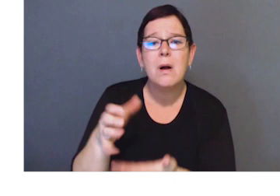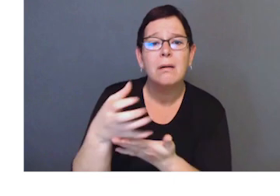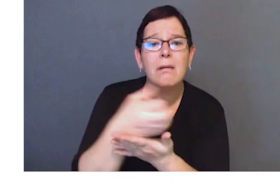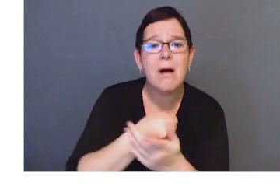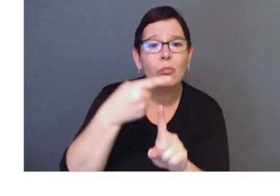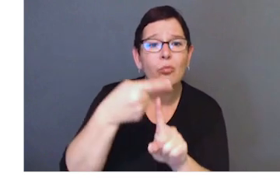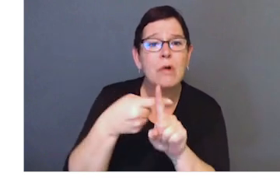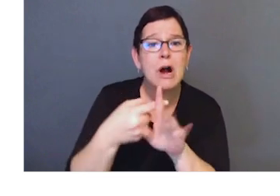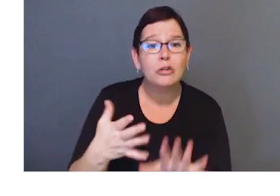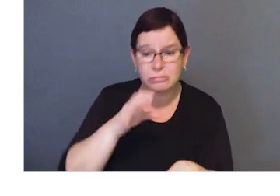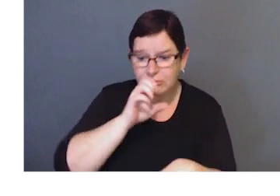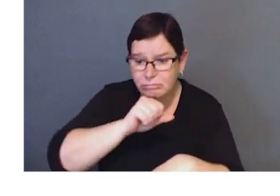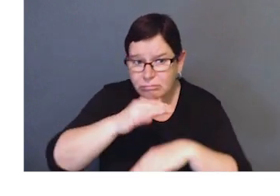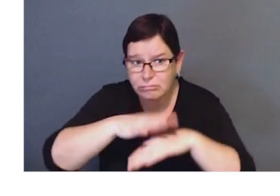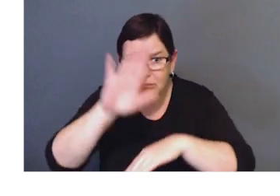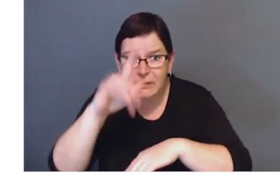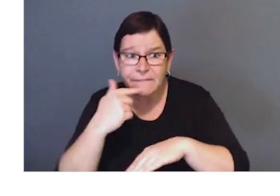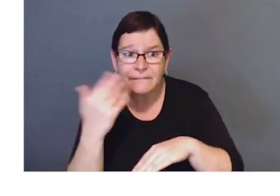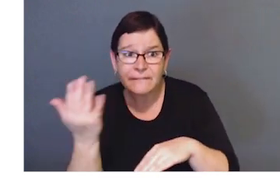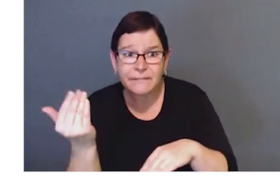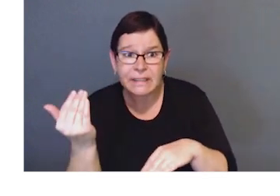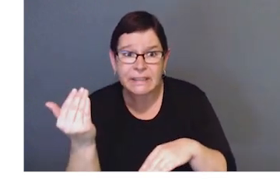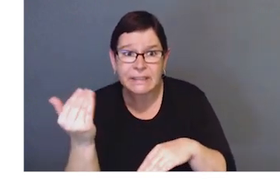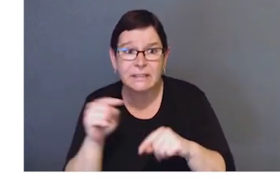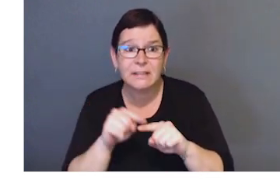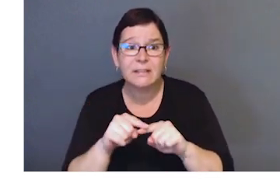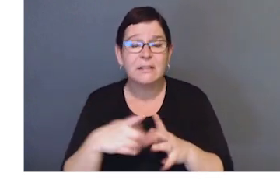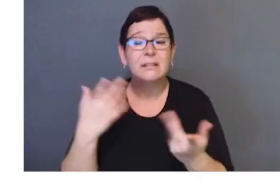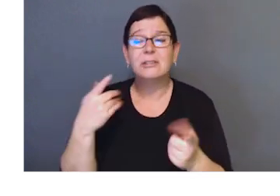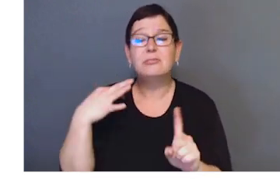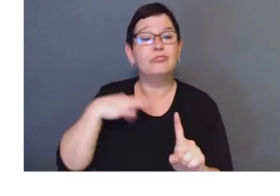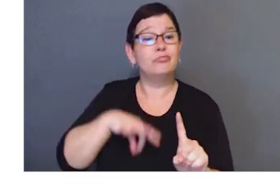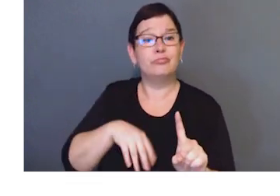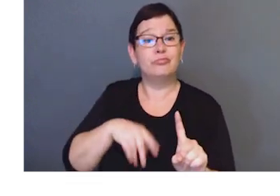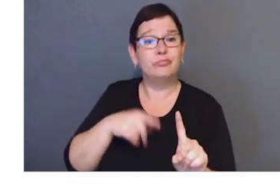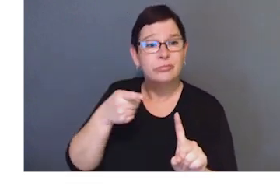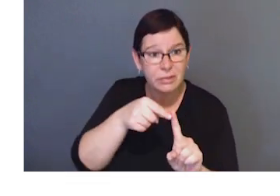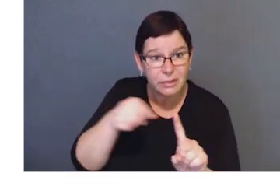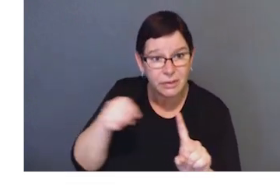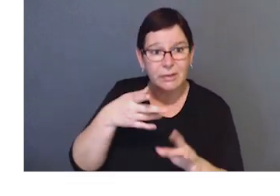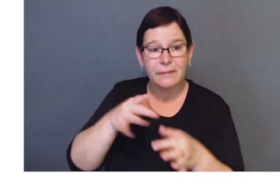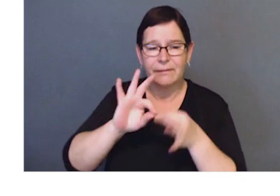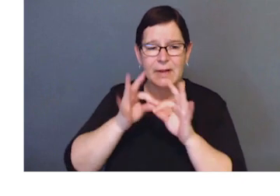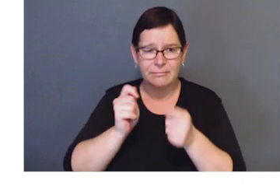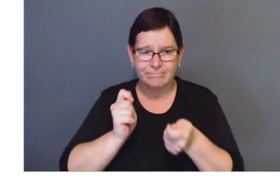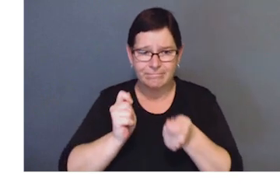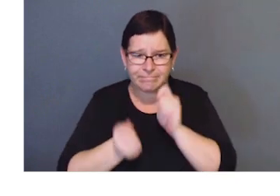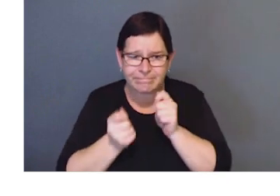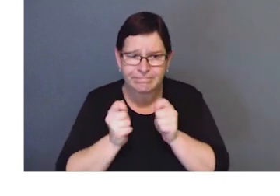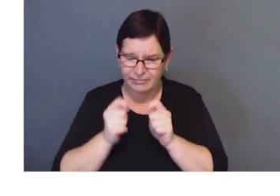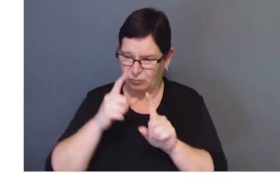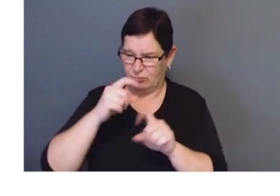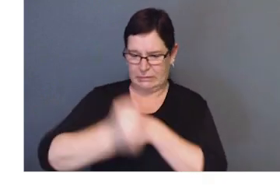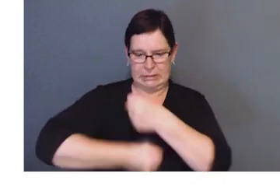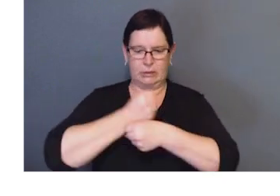is available to renters who have an adjusted family net income for 2021 of $35,000 or less